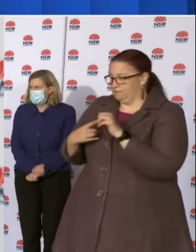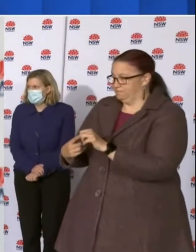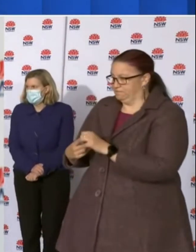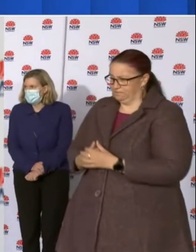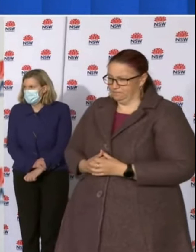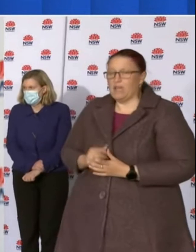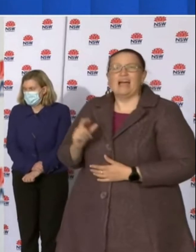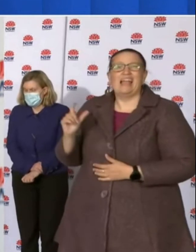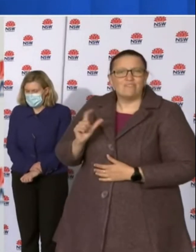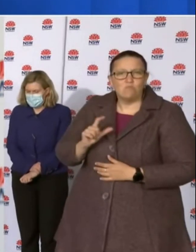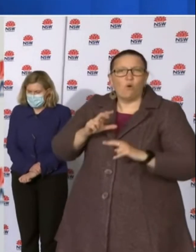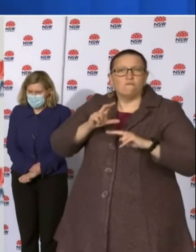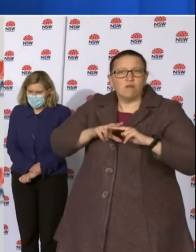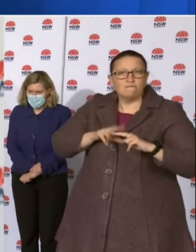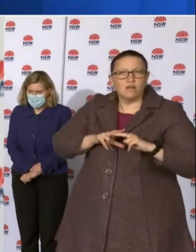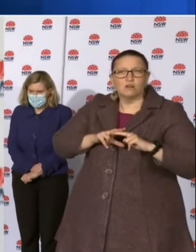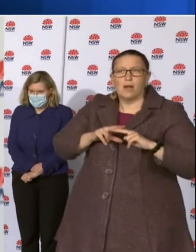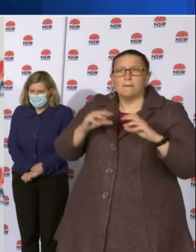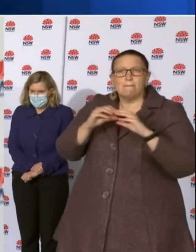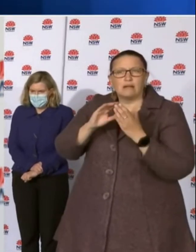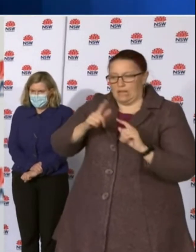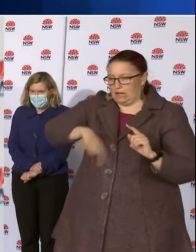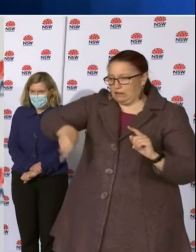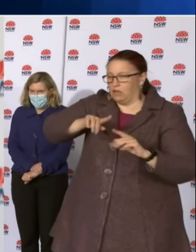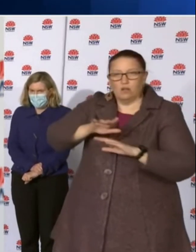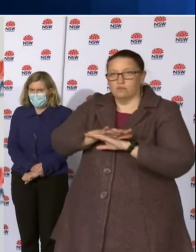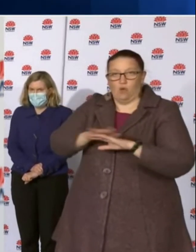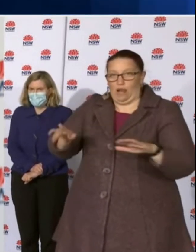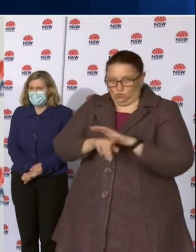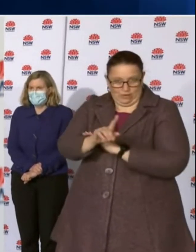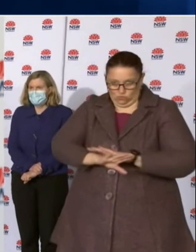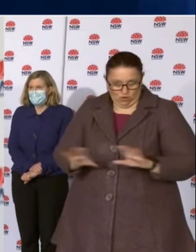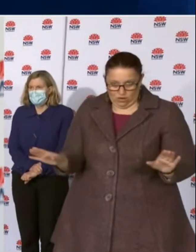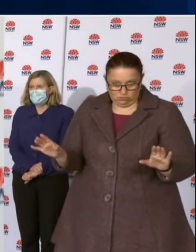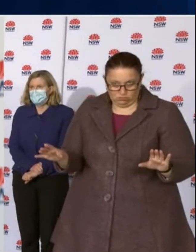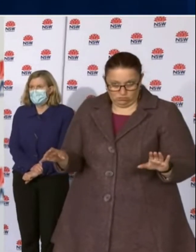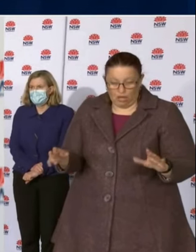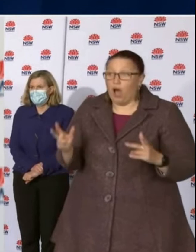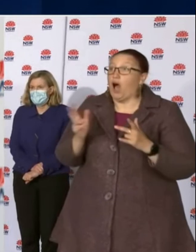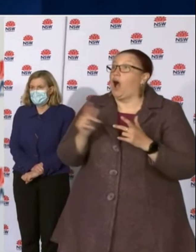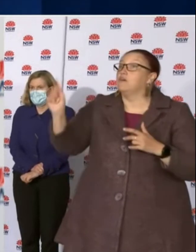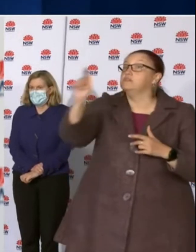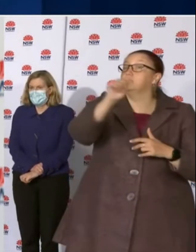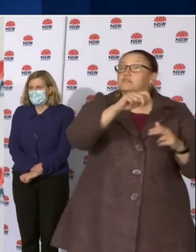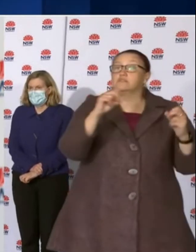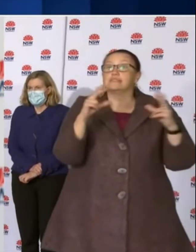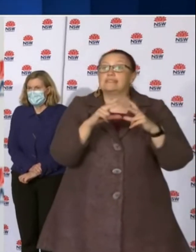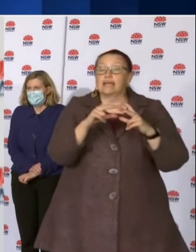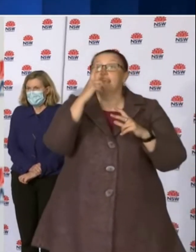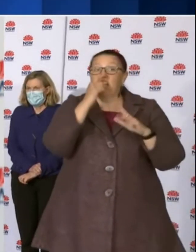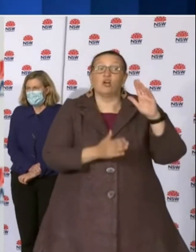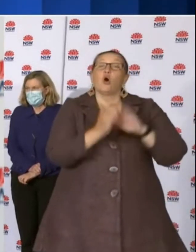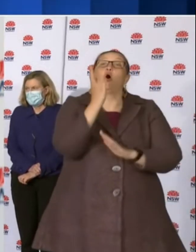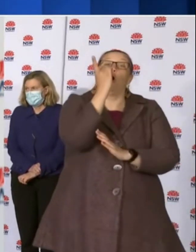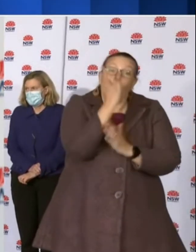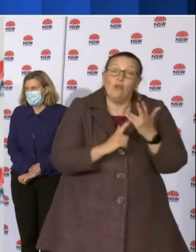what the public health people call surveillance testing. And it's like everything else. It's a proportionate risk issue that has been managed right through this, and we will